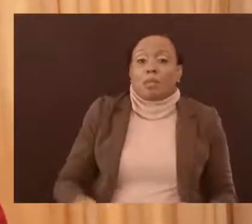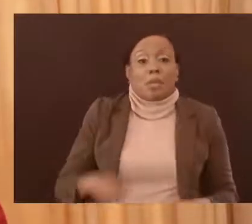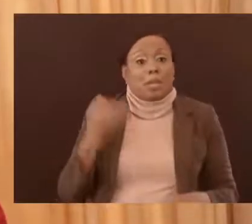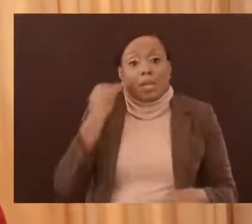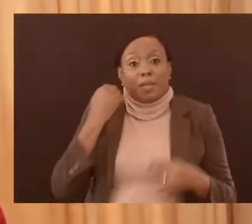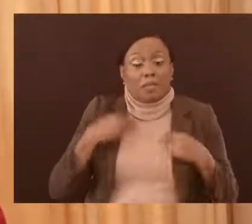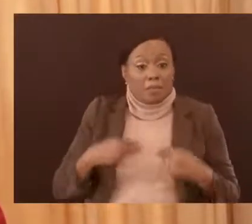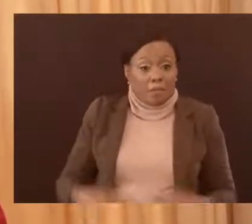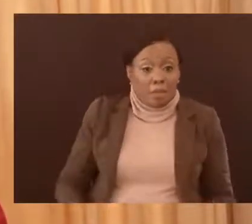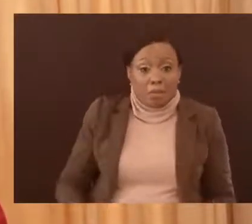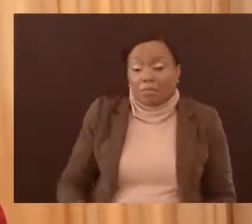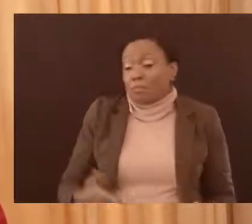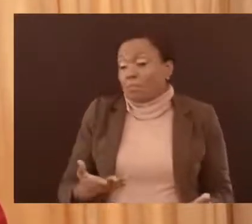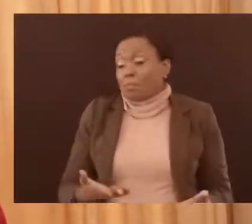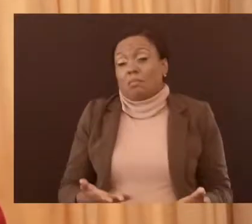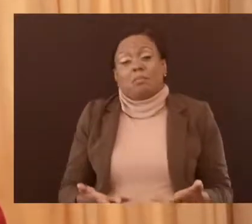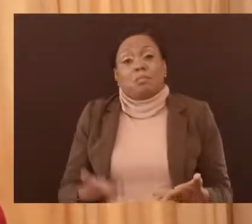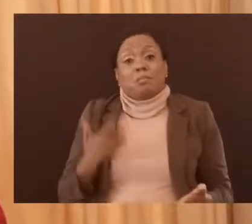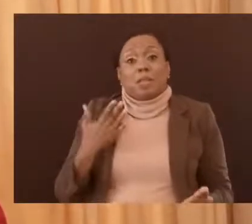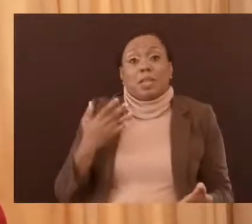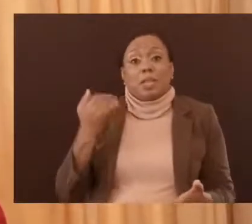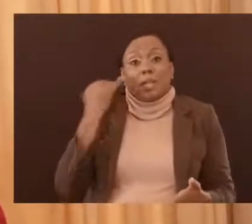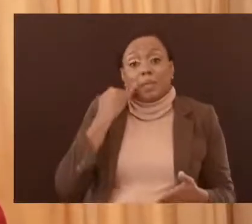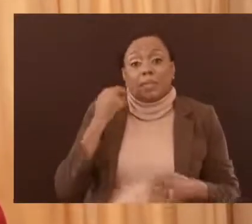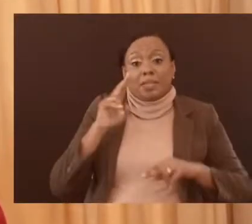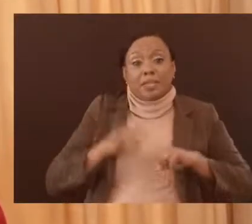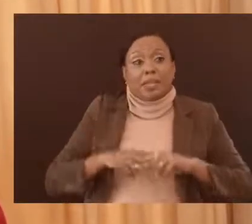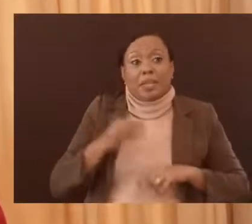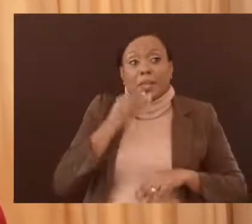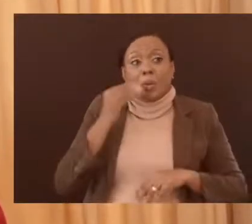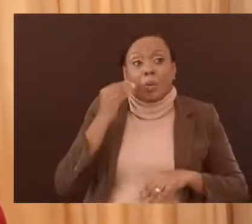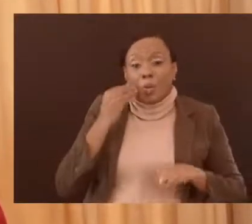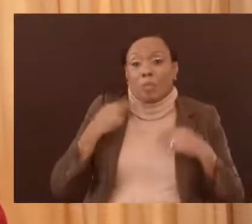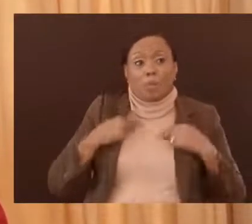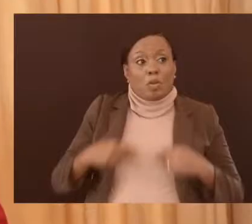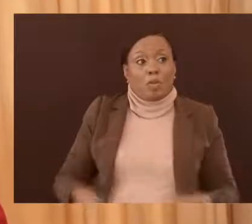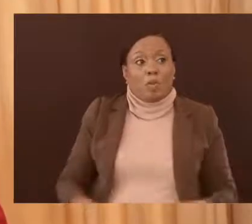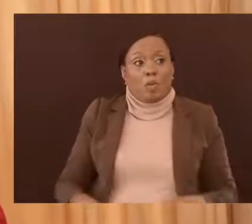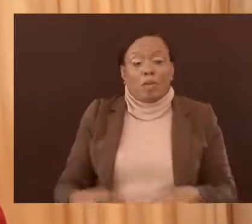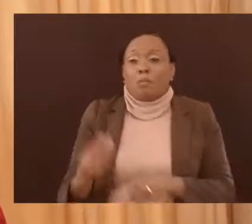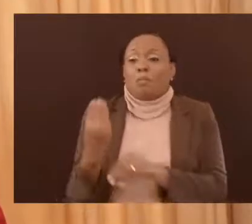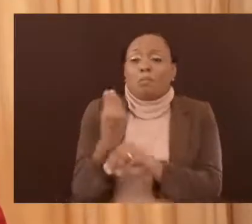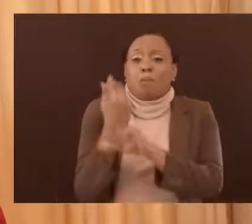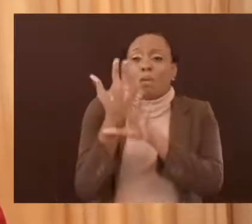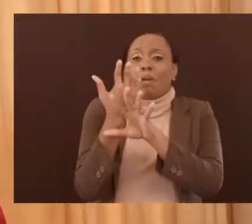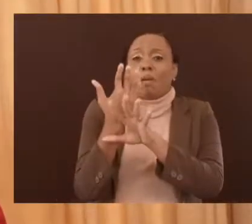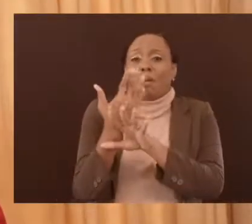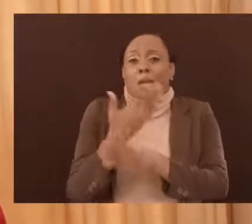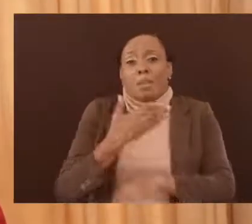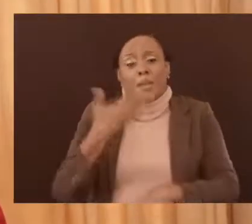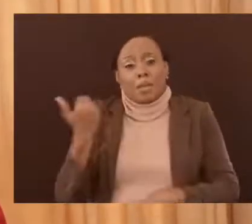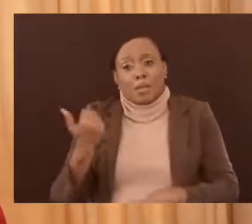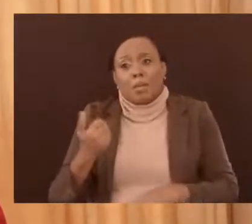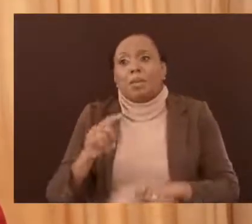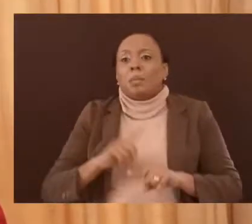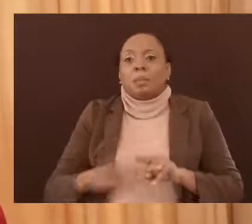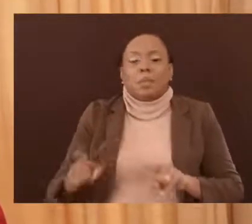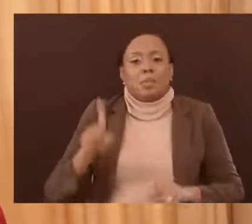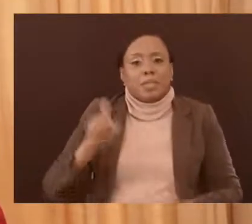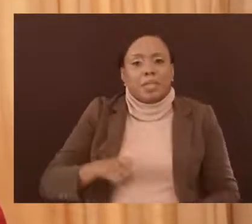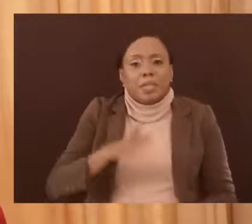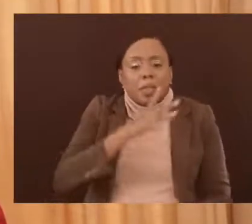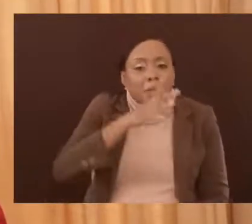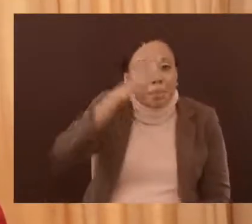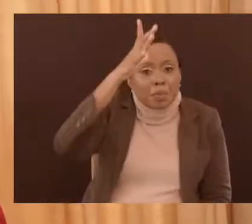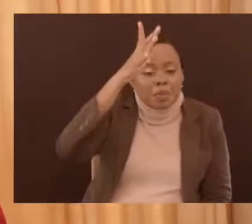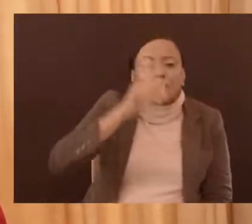make sure that children come online, turn on their cameras and behave better. What we really need is a call to our parents and